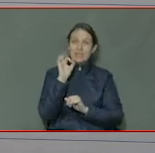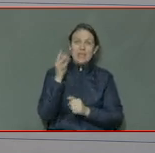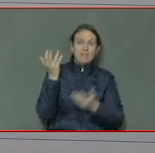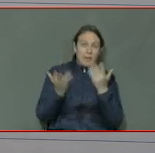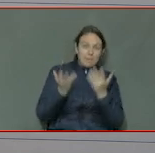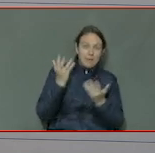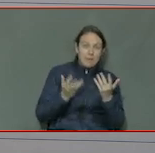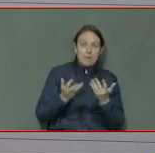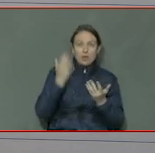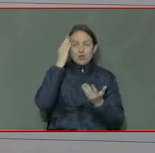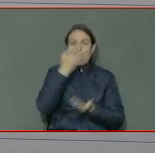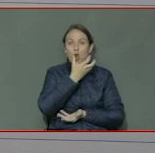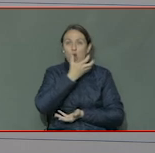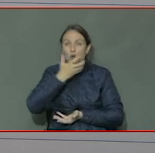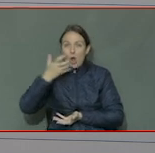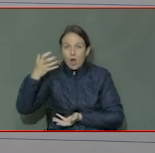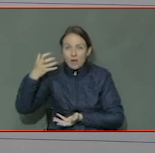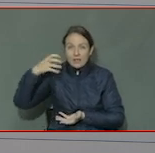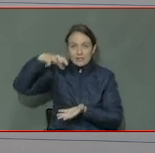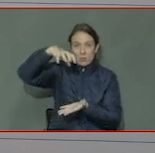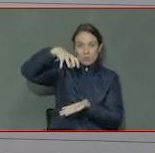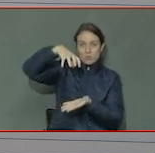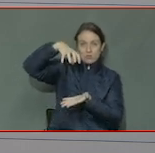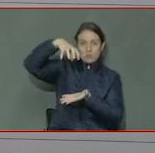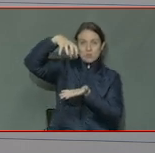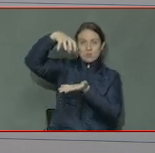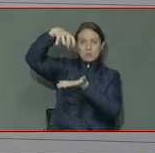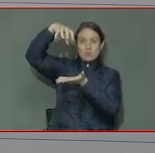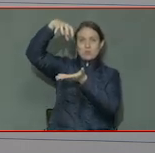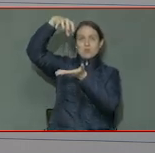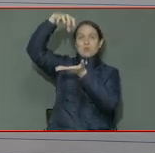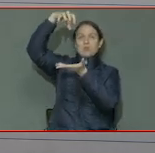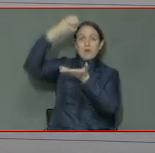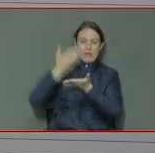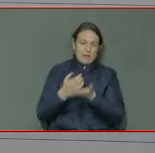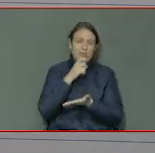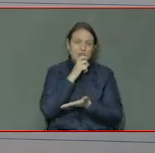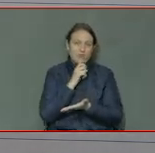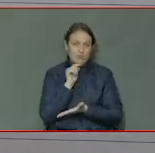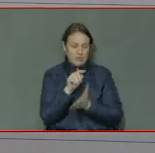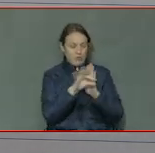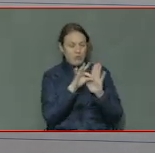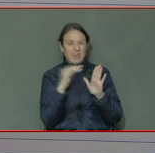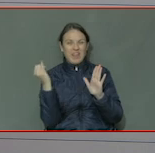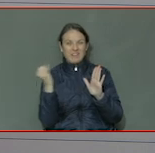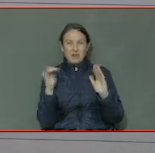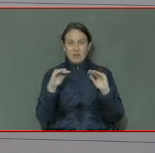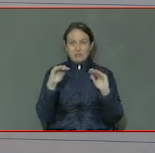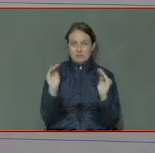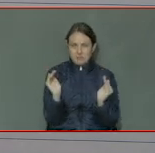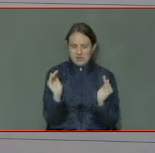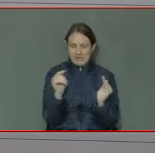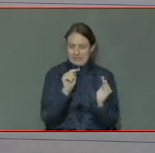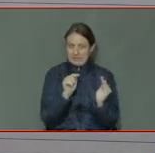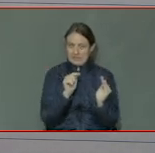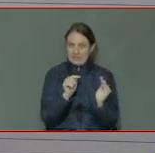balloon. So only for a hot air balloon, you can remember that brackets is like fat brackets, and a